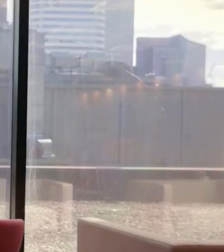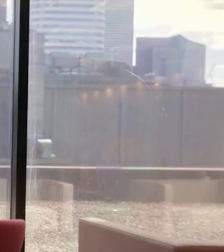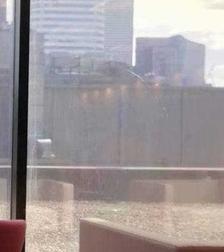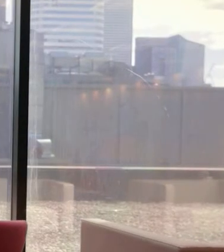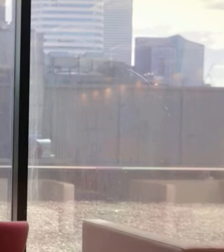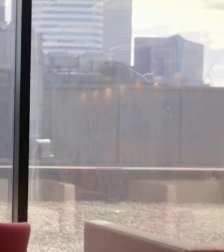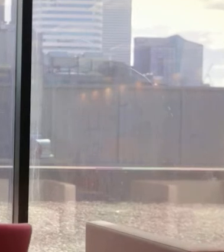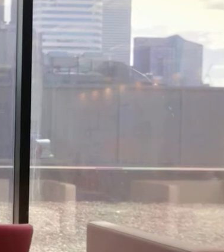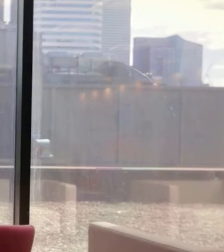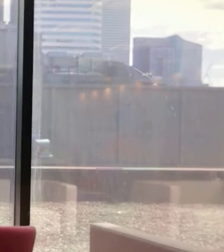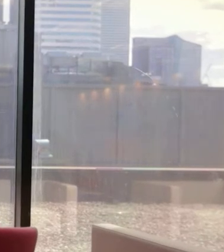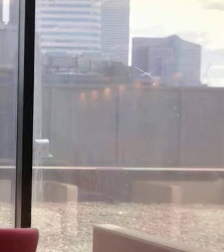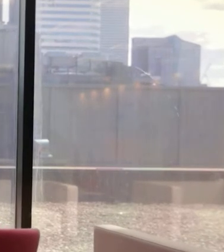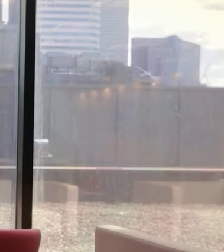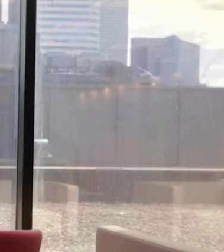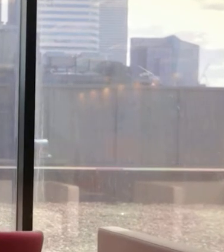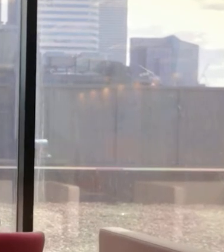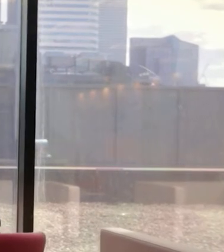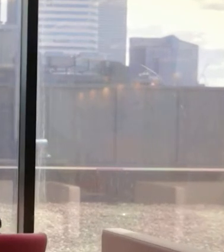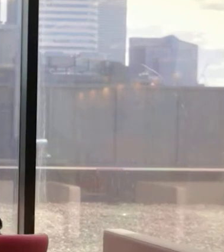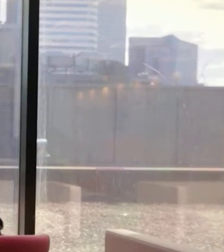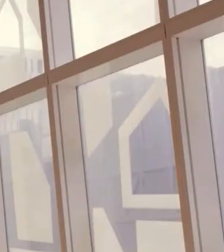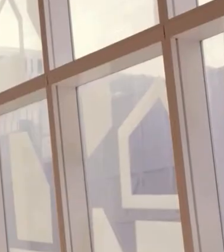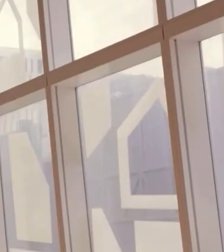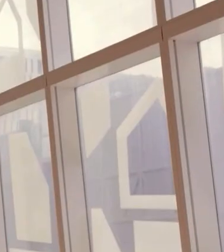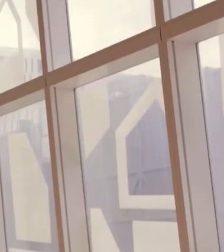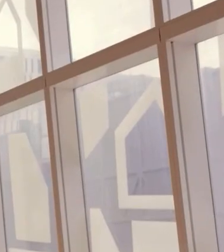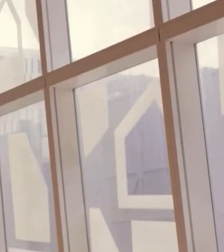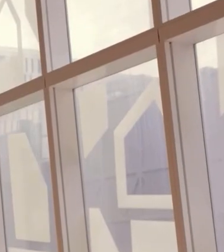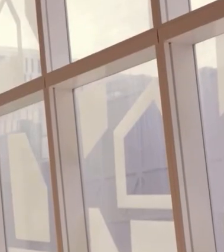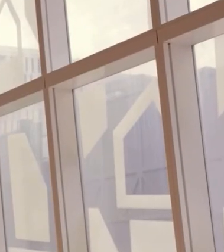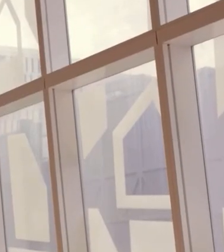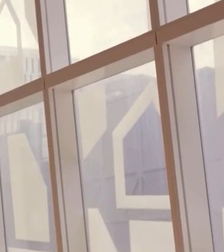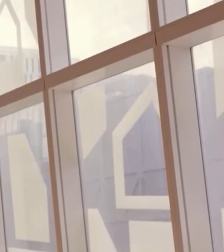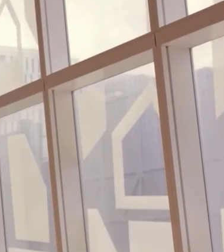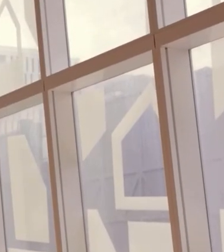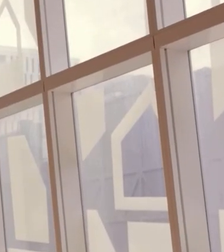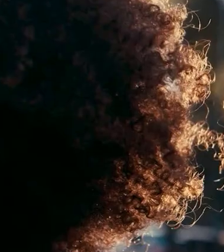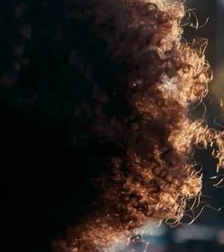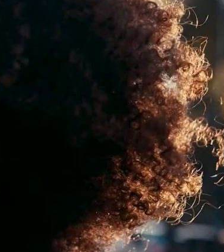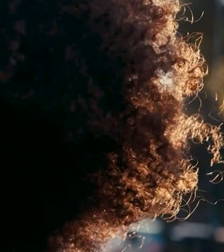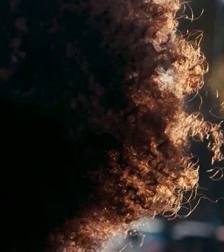You embraced the responsibility of learning and unlearning,